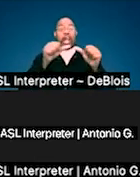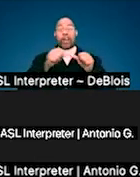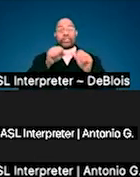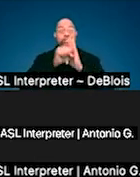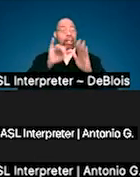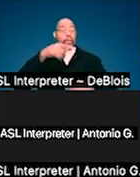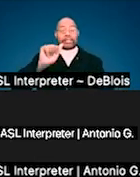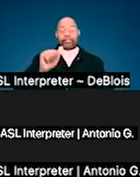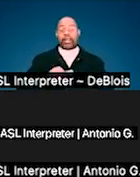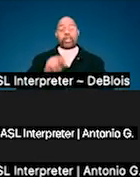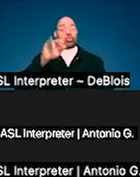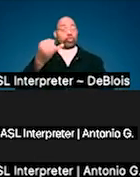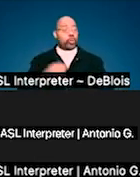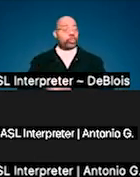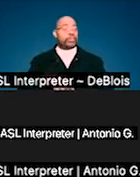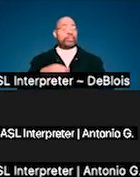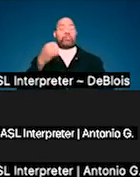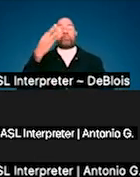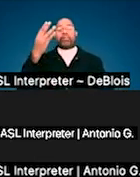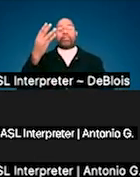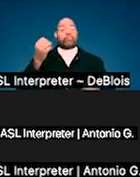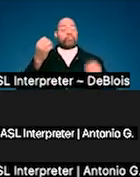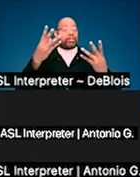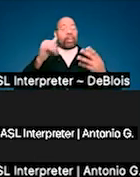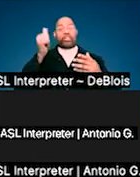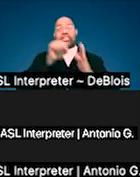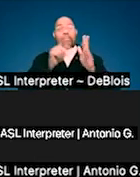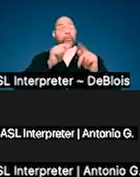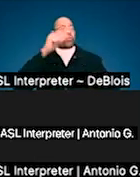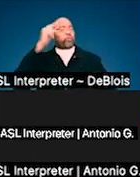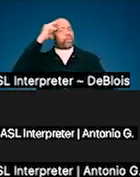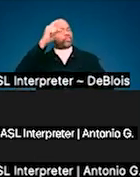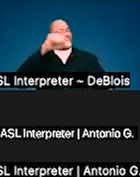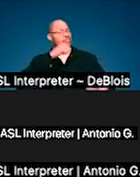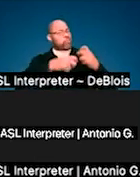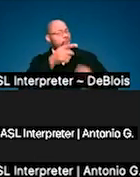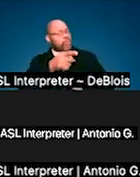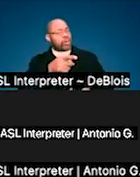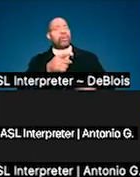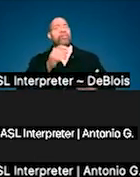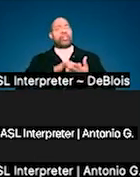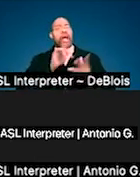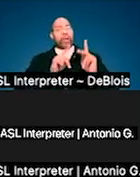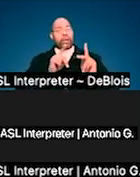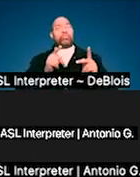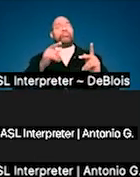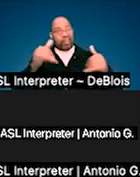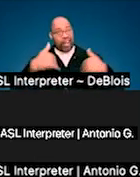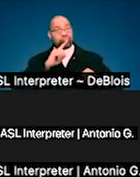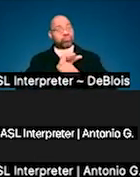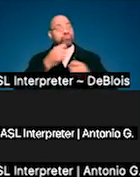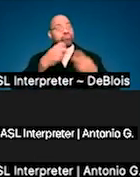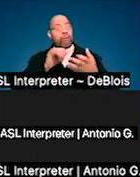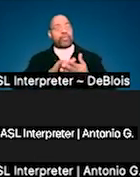like Pennsylvania, New Jersey, many states that people would not think would have this problem, where people have this problem, where they're